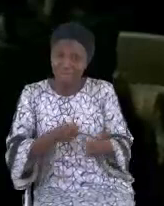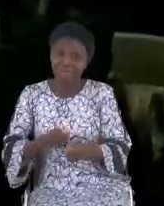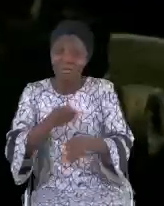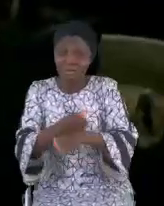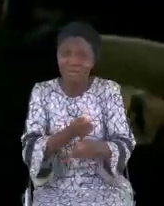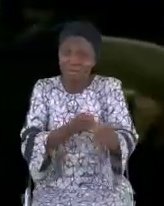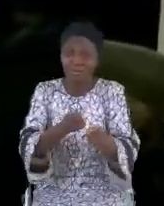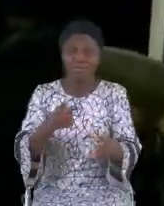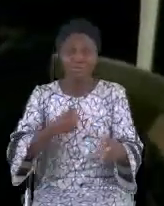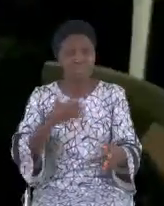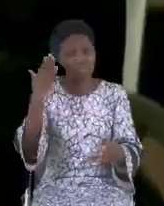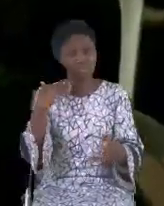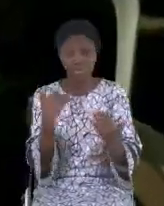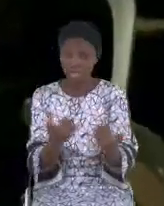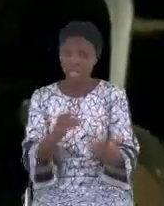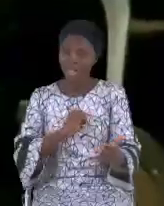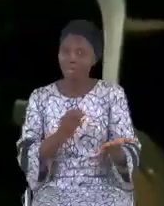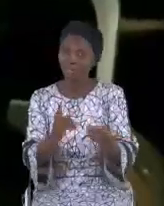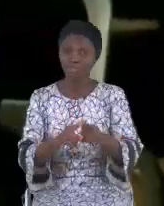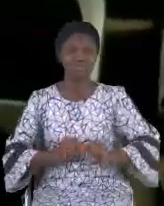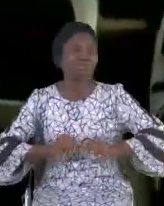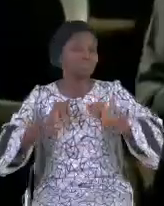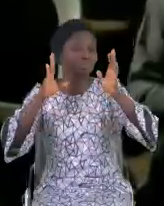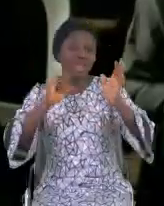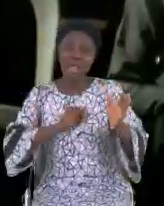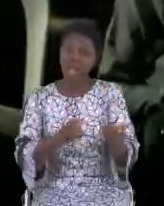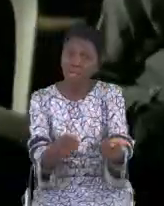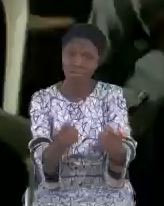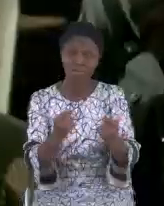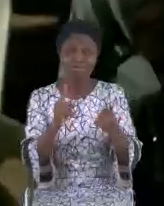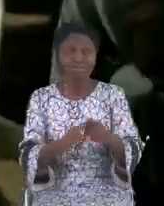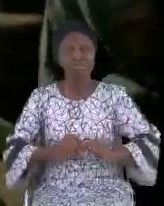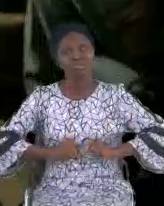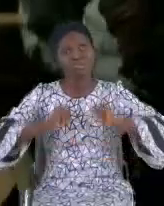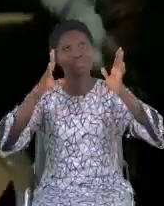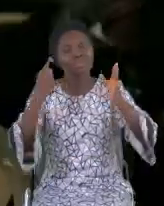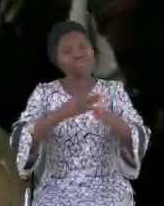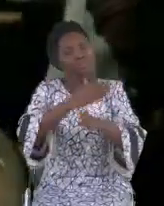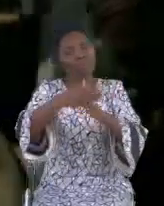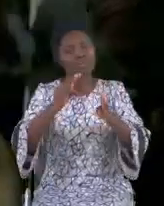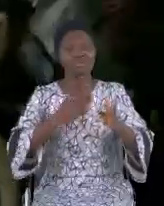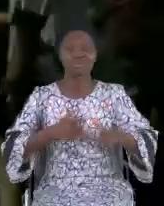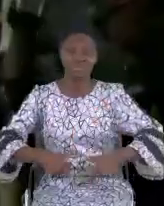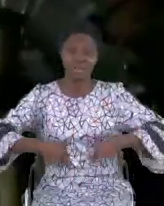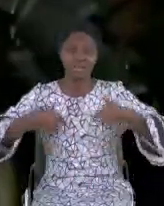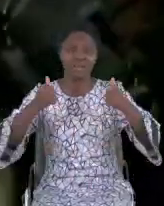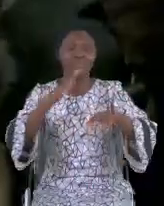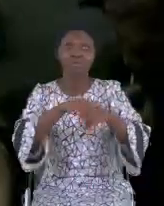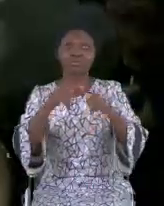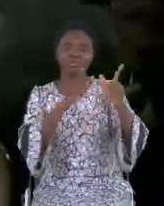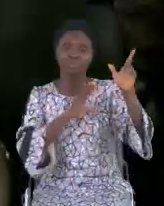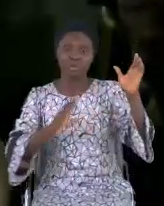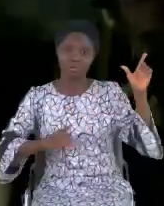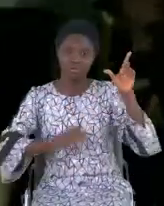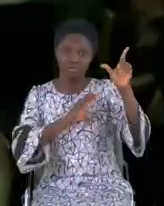surrender. I come to surrender. I come to yield the totality of my life unto Christ. Wherever